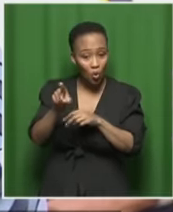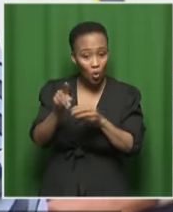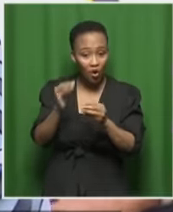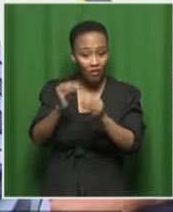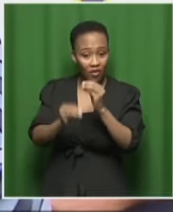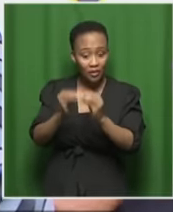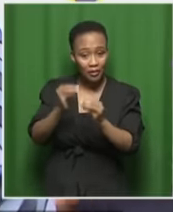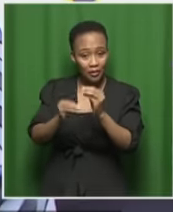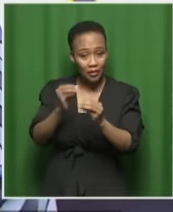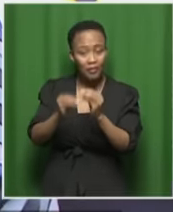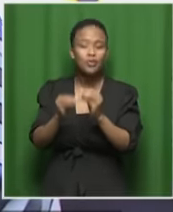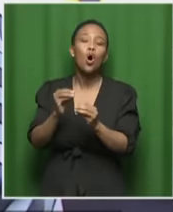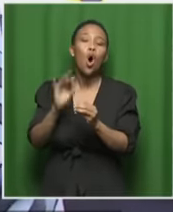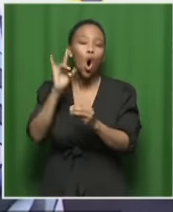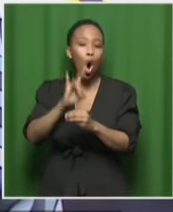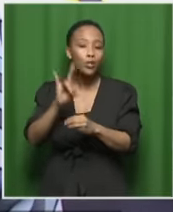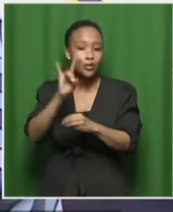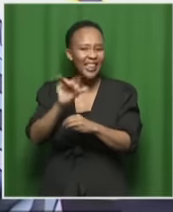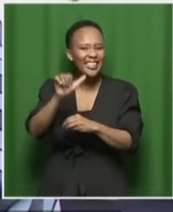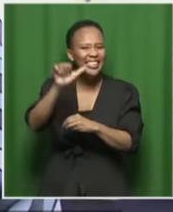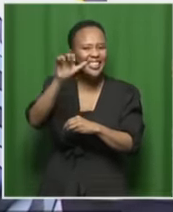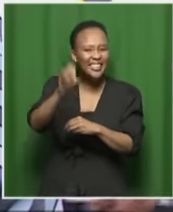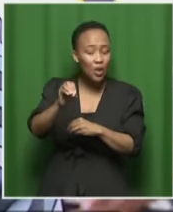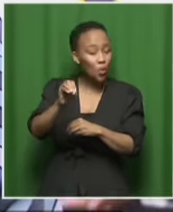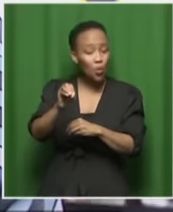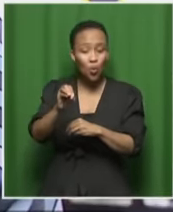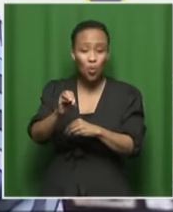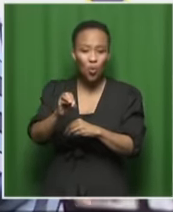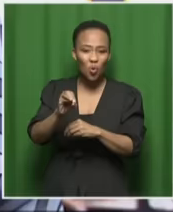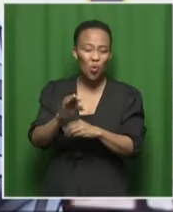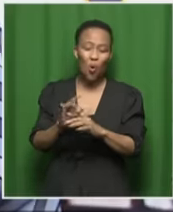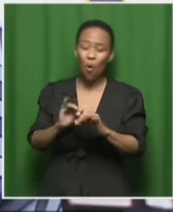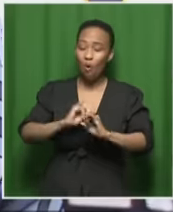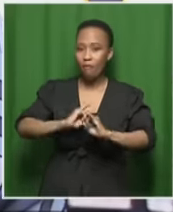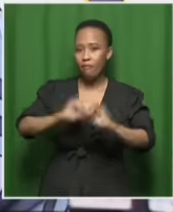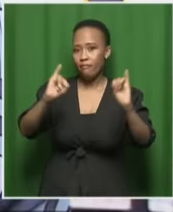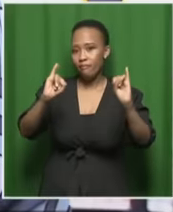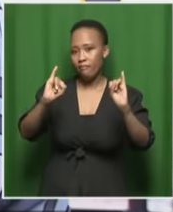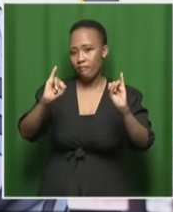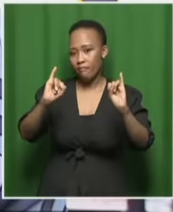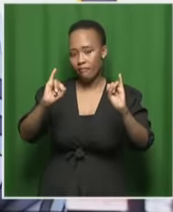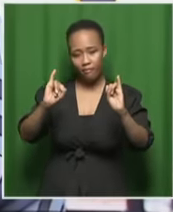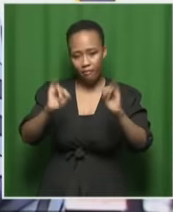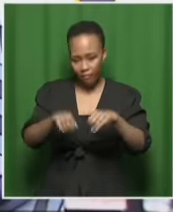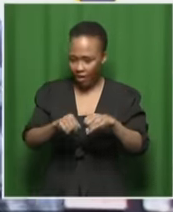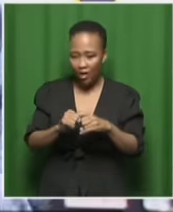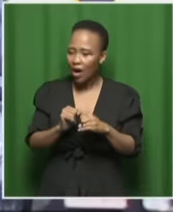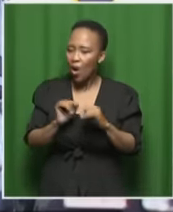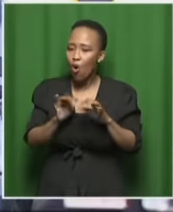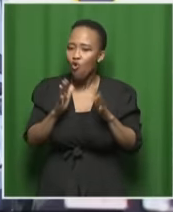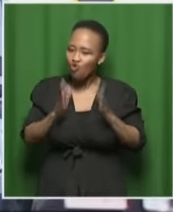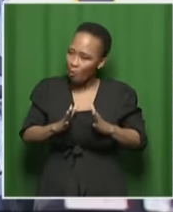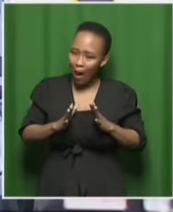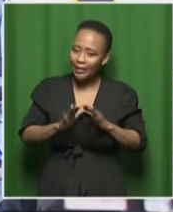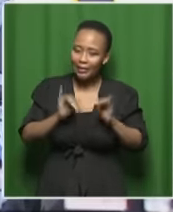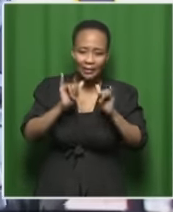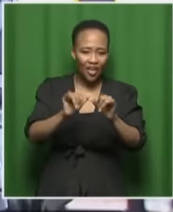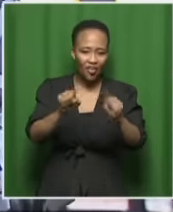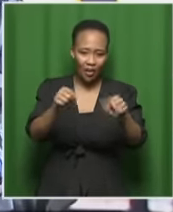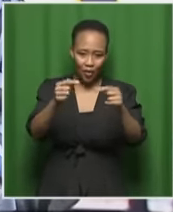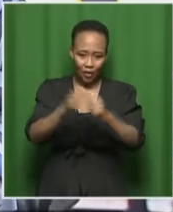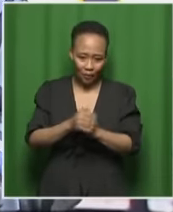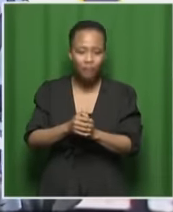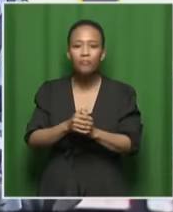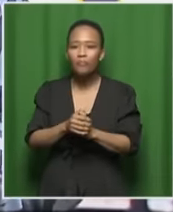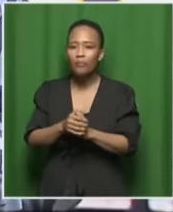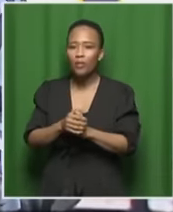There are about 60 hostels, and the living conditions there are just not... they are inhumane, basically. There are five hostels that are owned